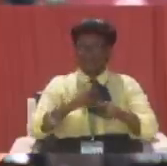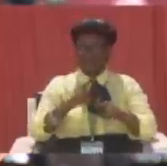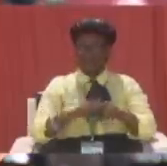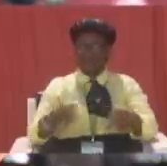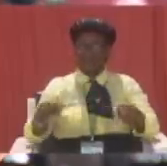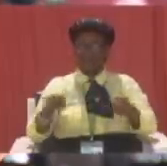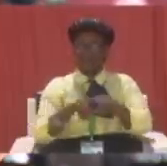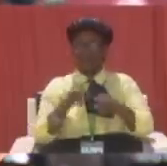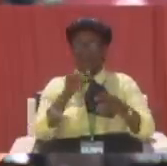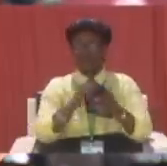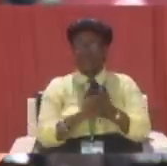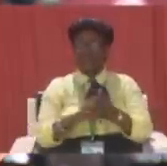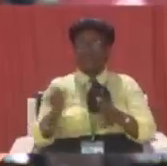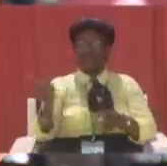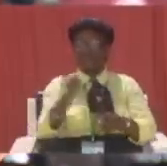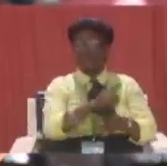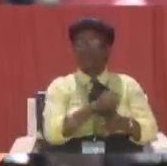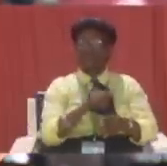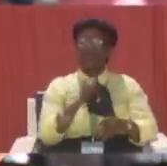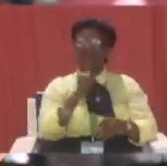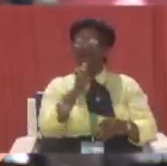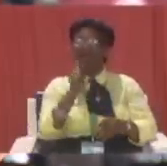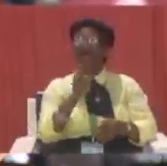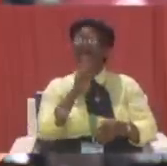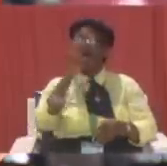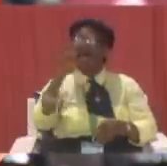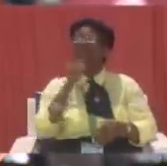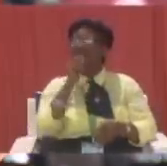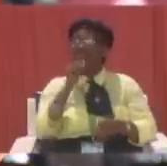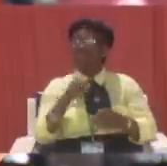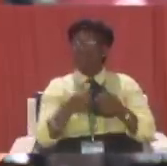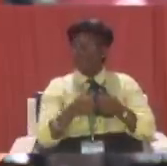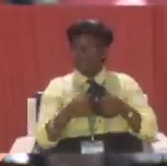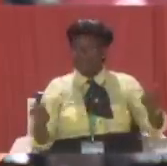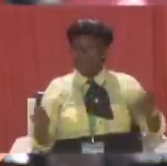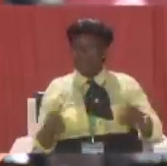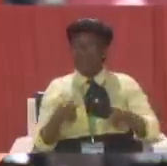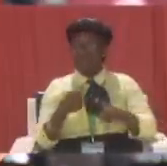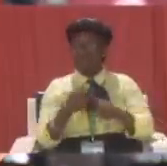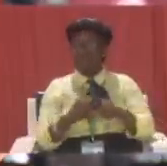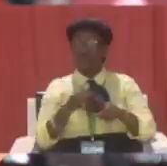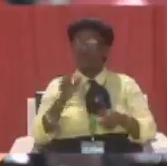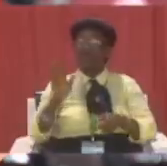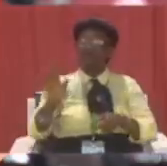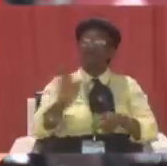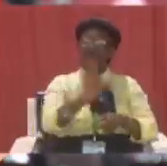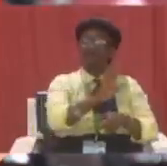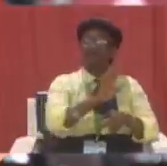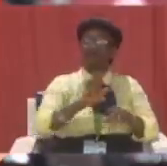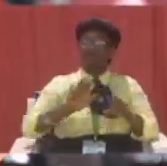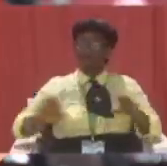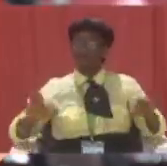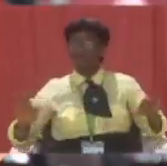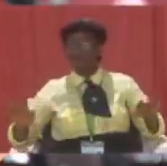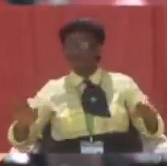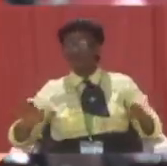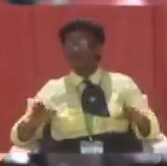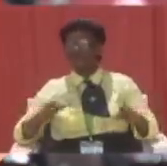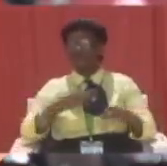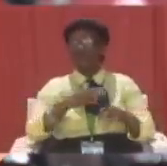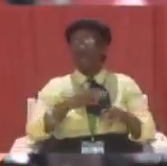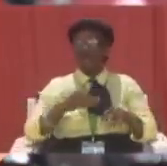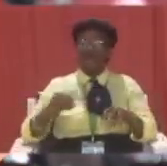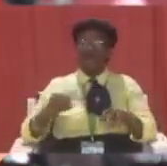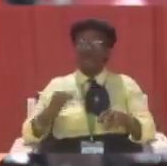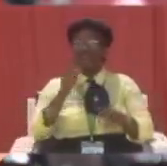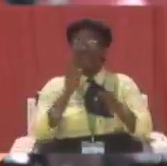But if you haven't, if you didn't bring your children, or you just came as an adult on your